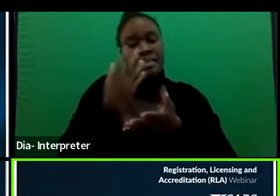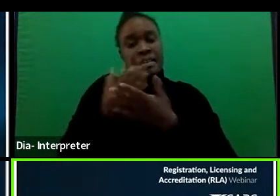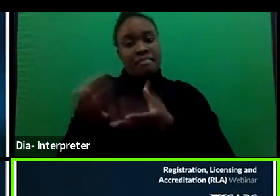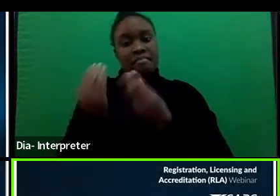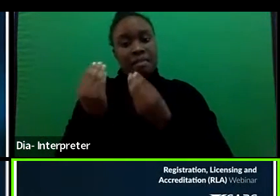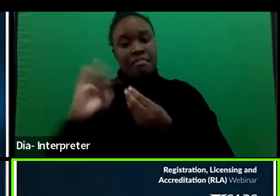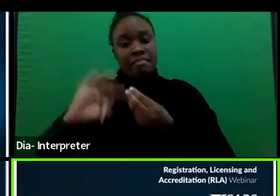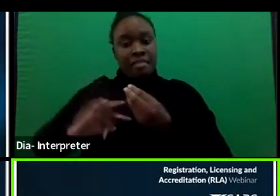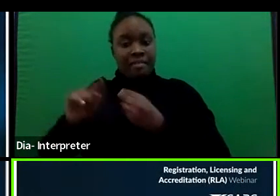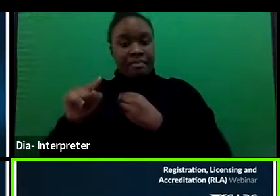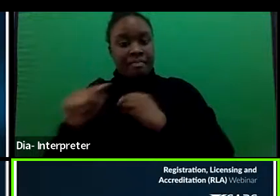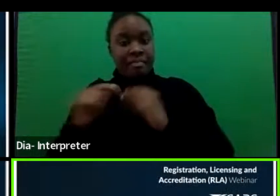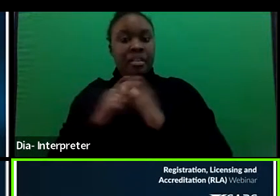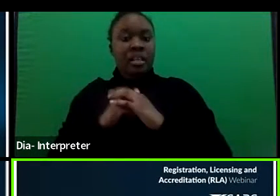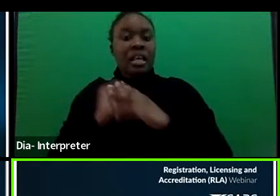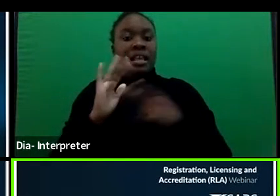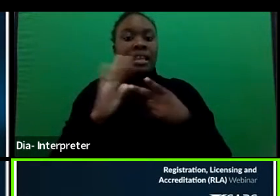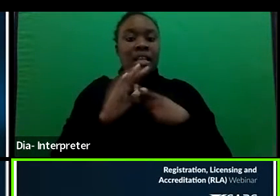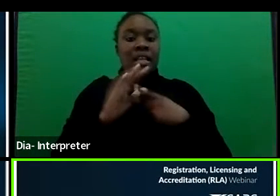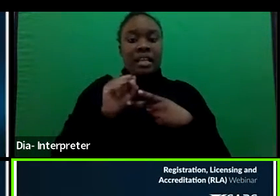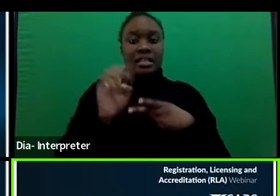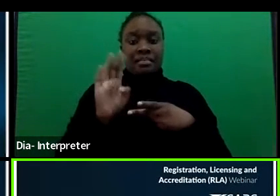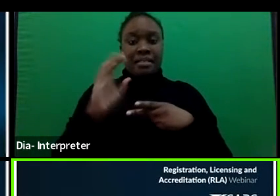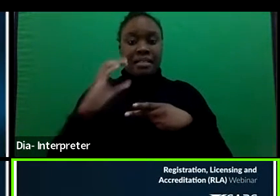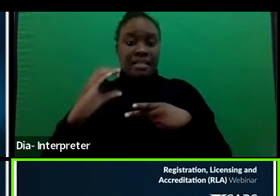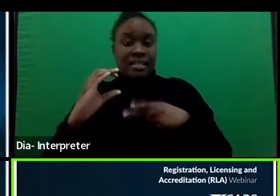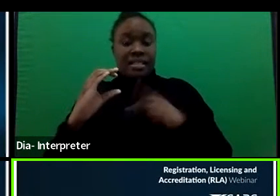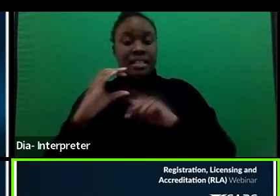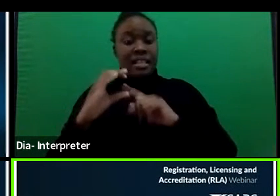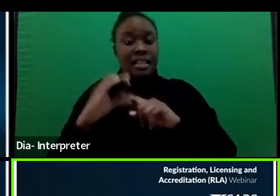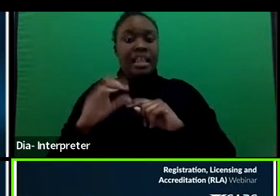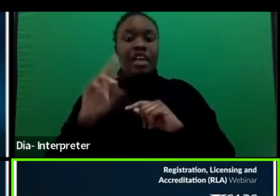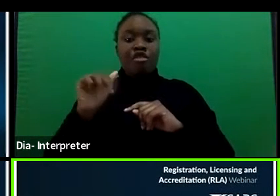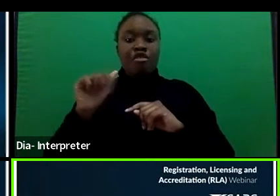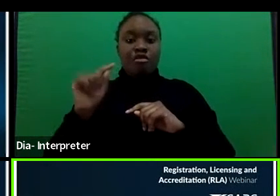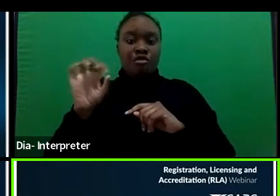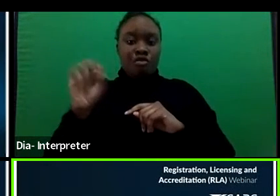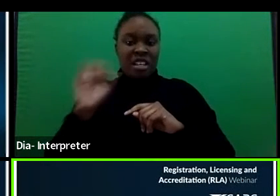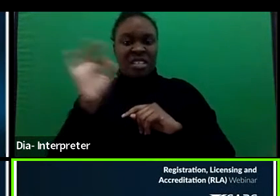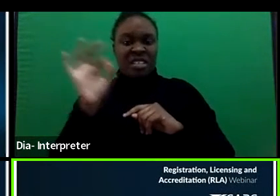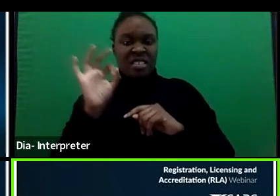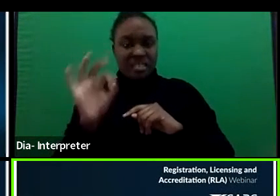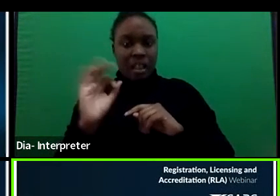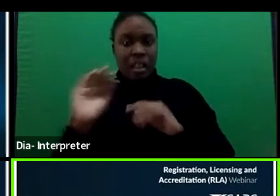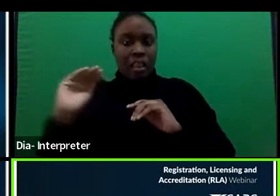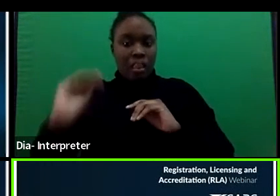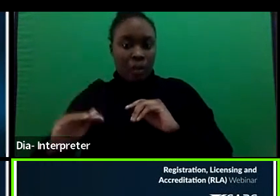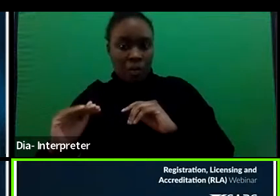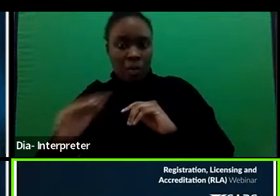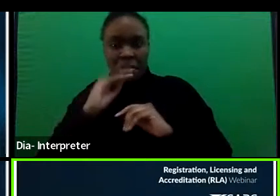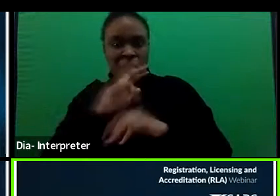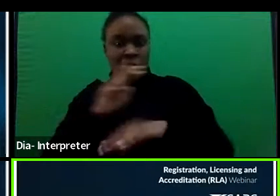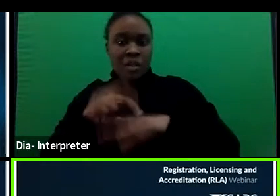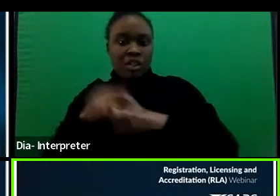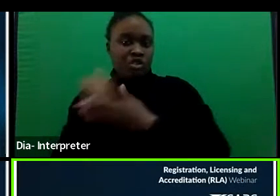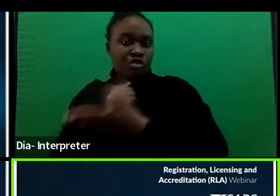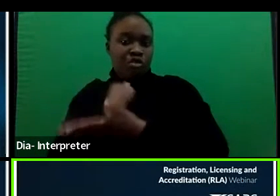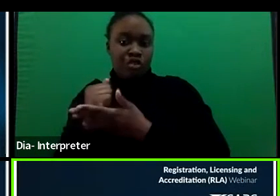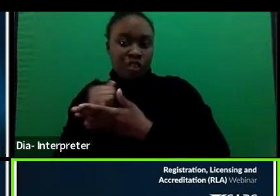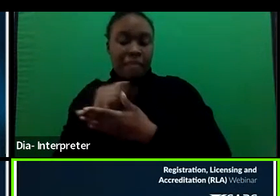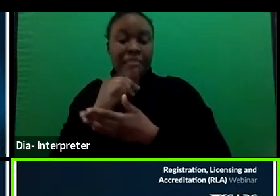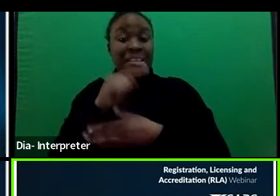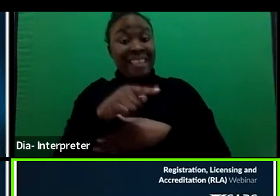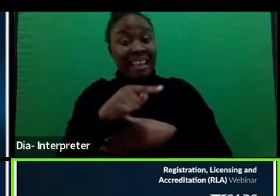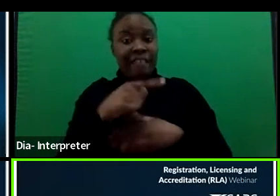And for SBC, the rates are also low. You do not need to register. It's for businesses that